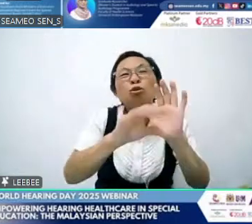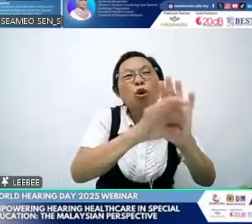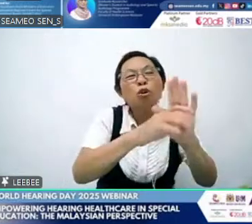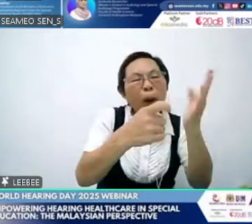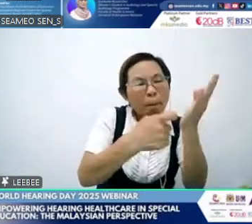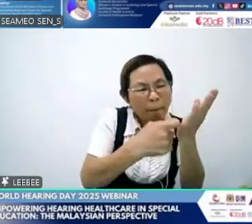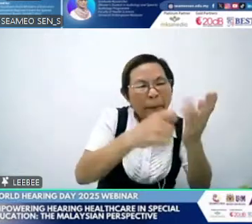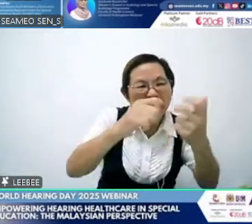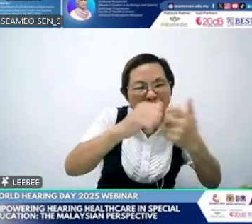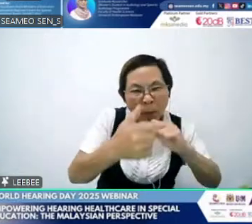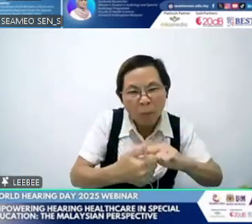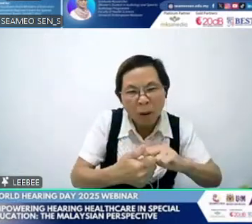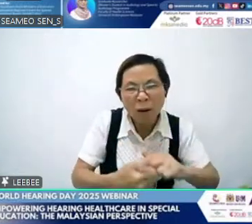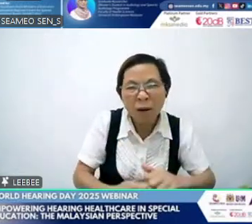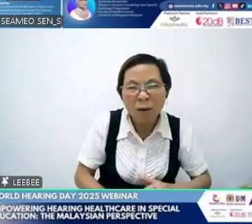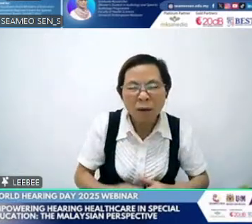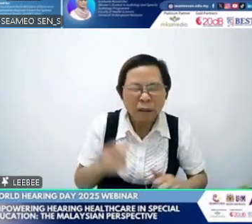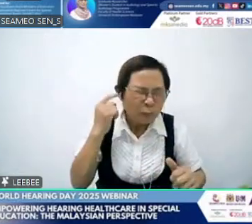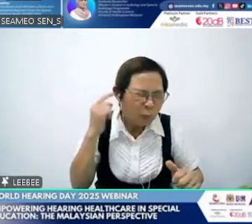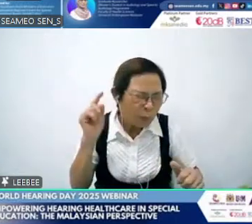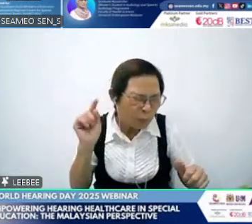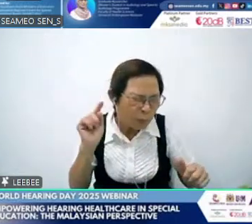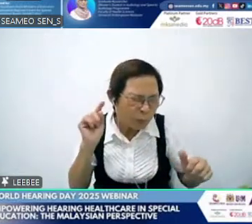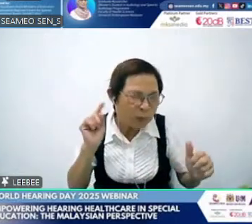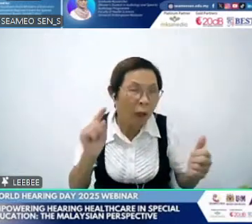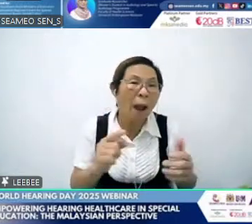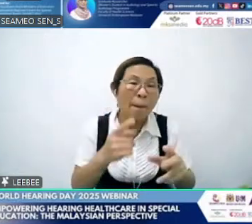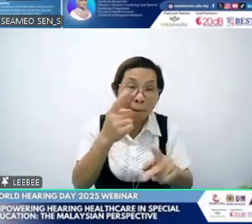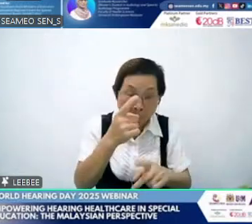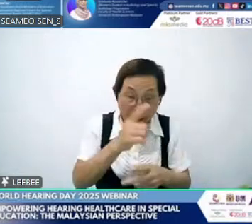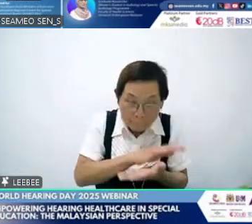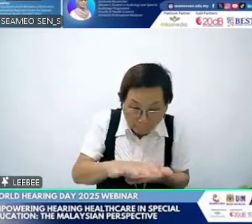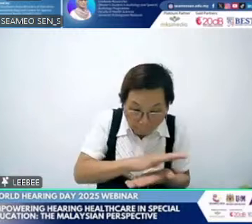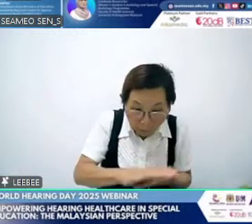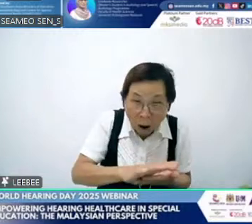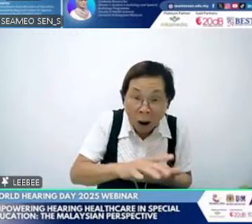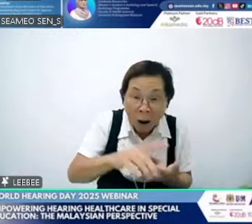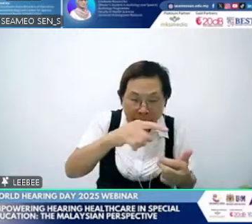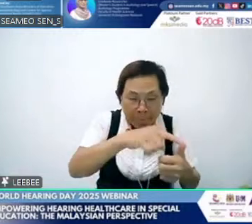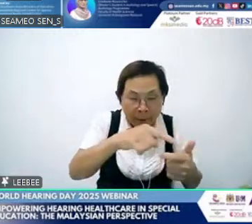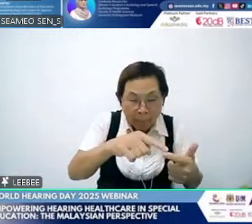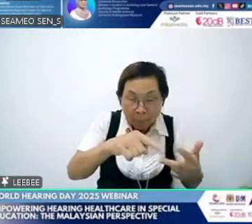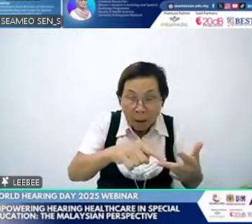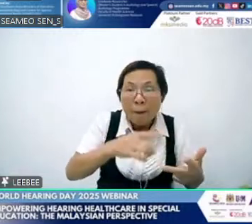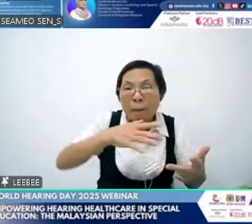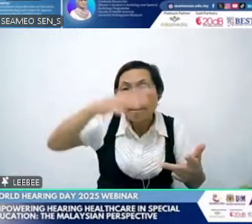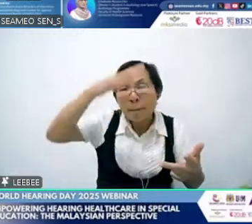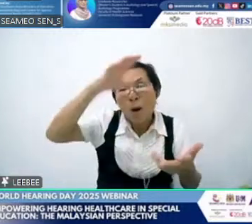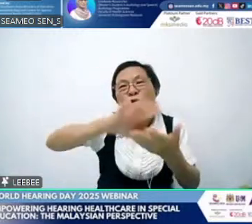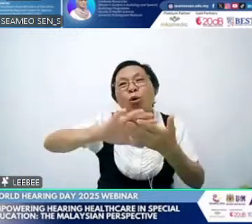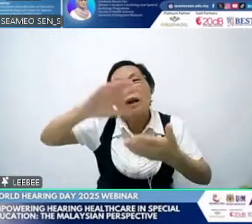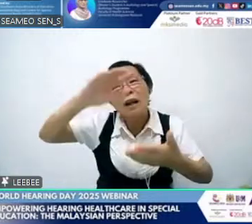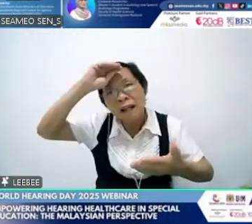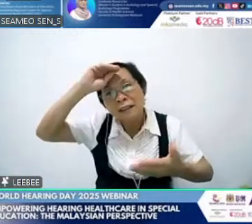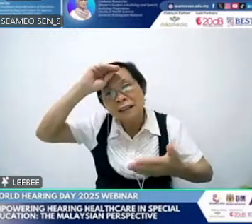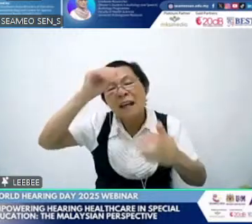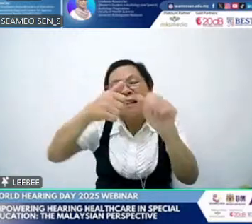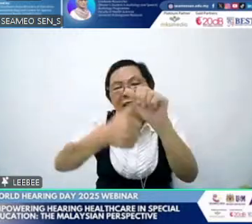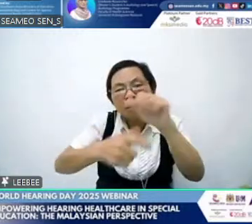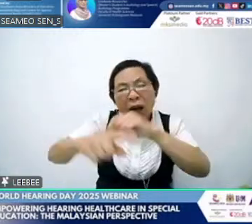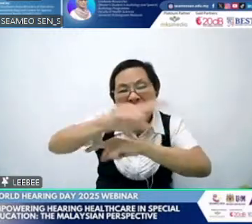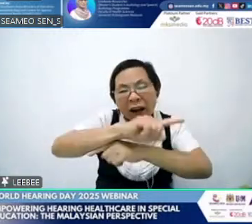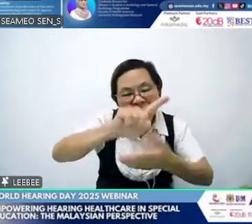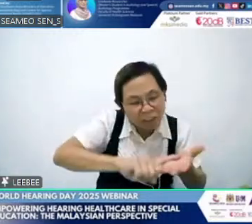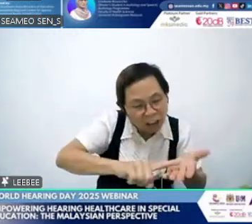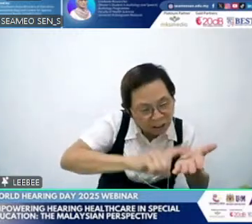problems, whistling sound, and proper cleaning. Parents also learn daily hearing aid check routines,